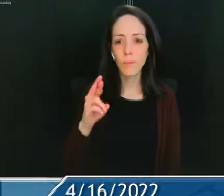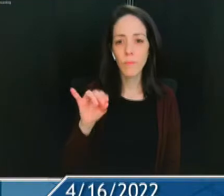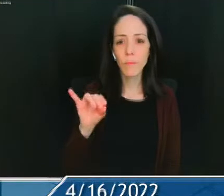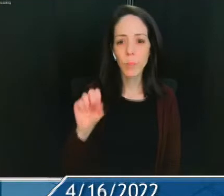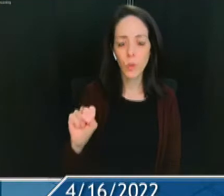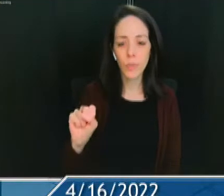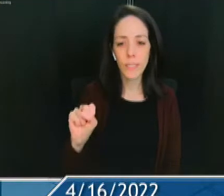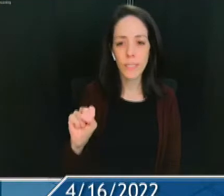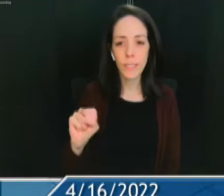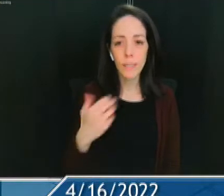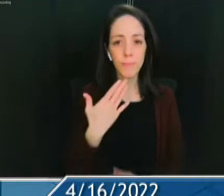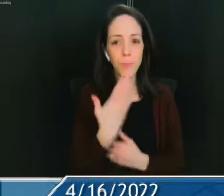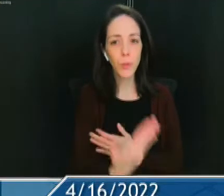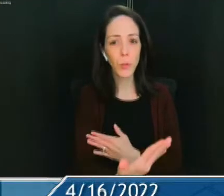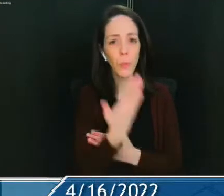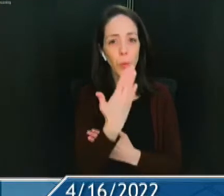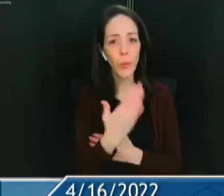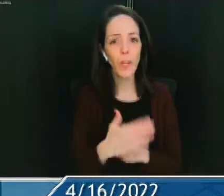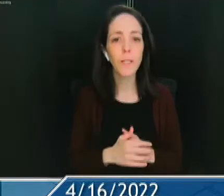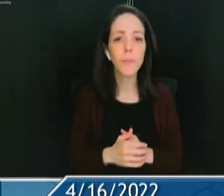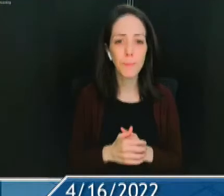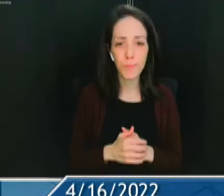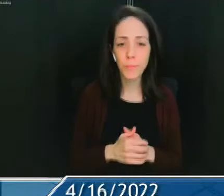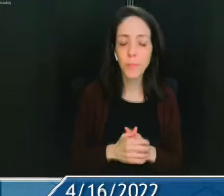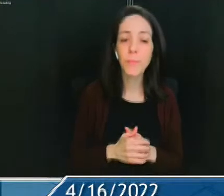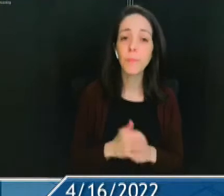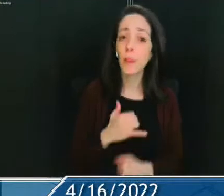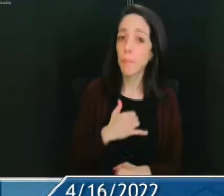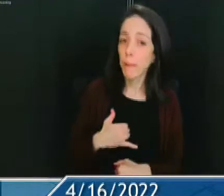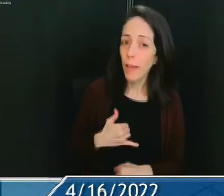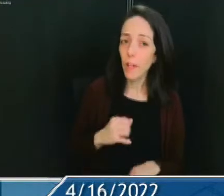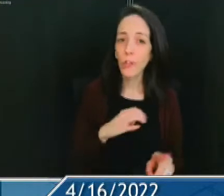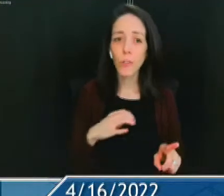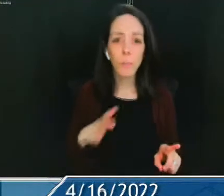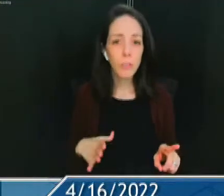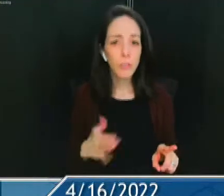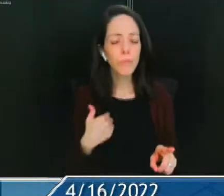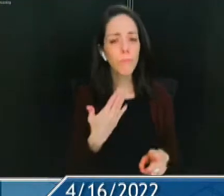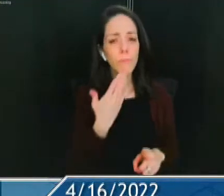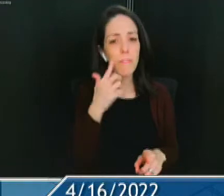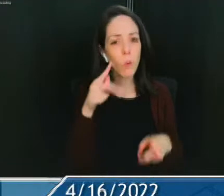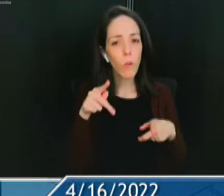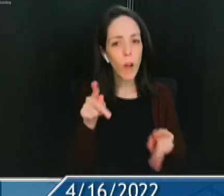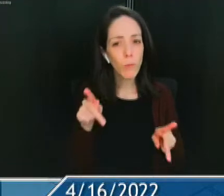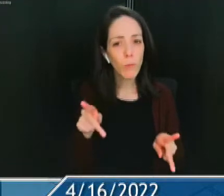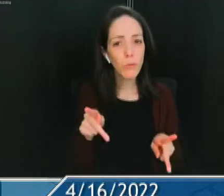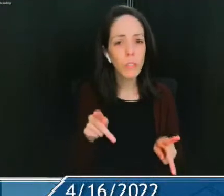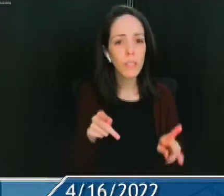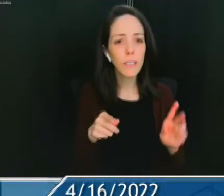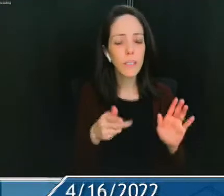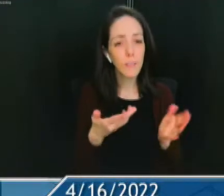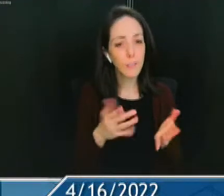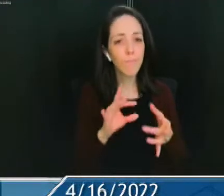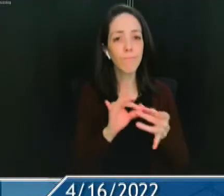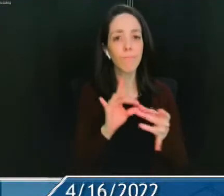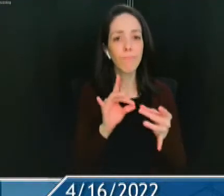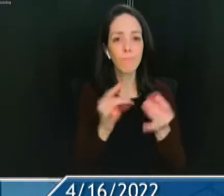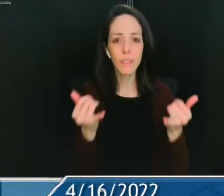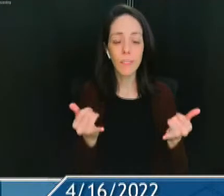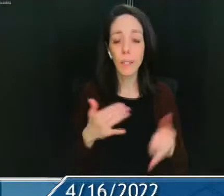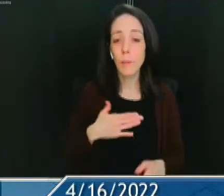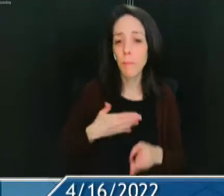Good morning. Mayor, commissioners, thank you for the opportunity to speak with you today. My name is